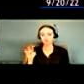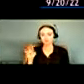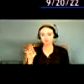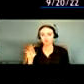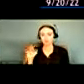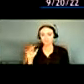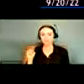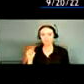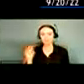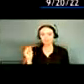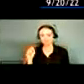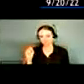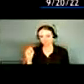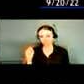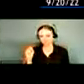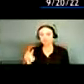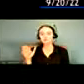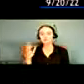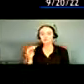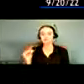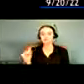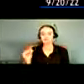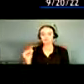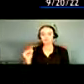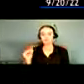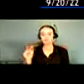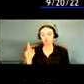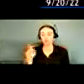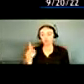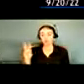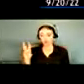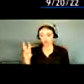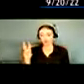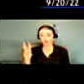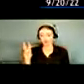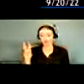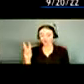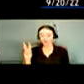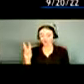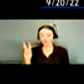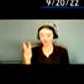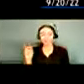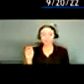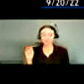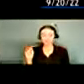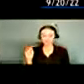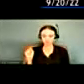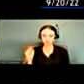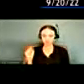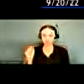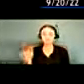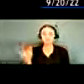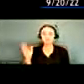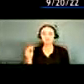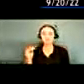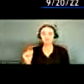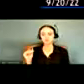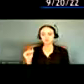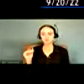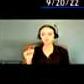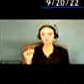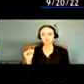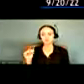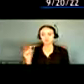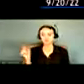Yes. Councilmember Silverman votes yes. Councilmember Robert White, Yes. Robert White votes yes. Councilmember Trahan